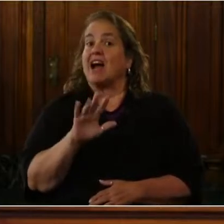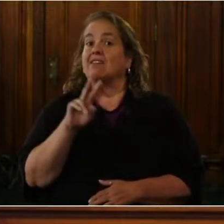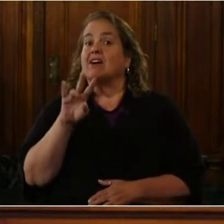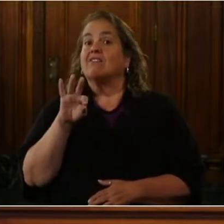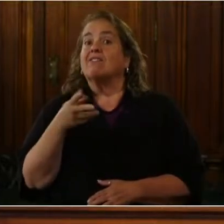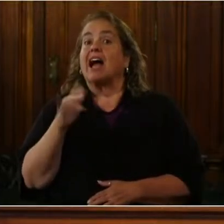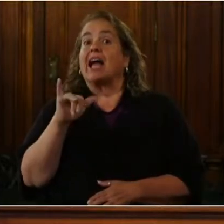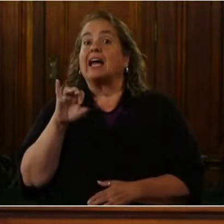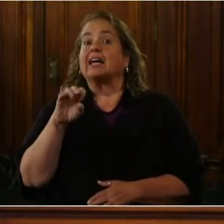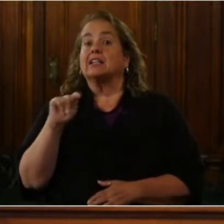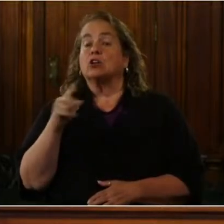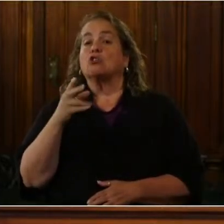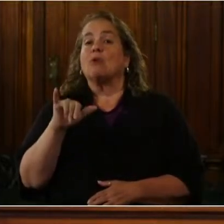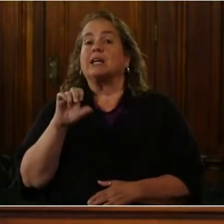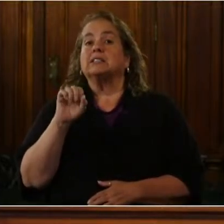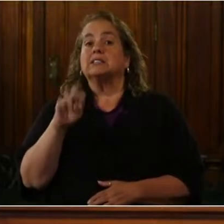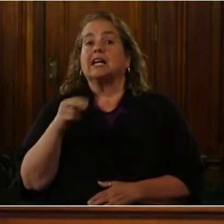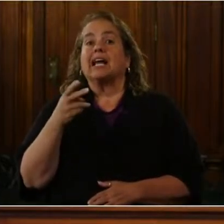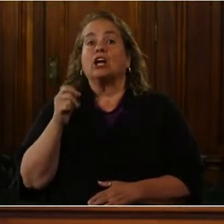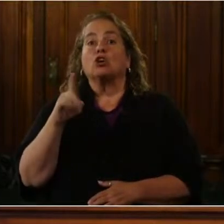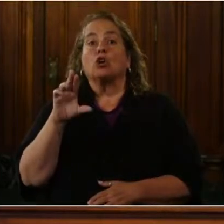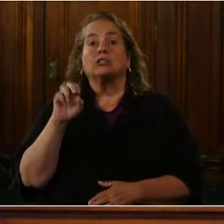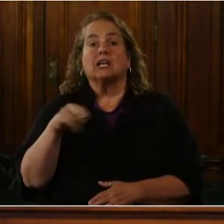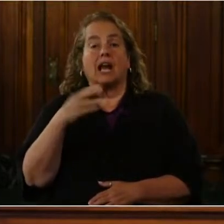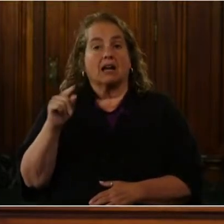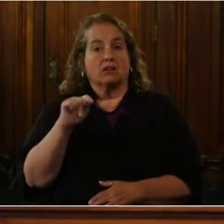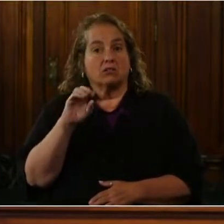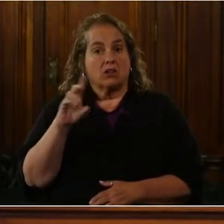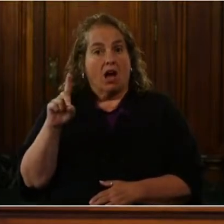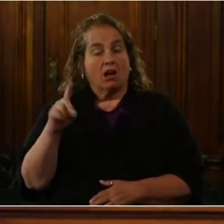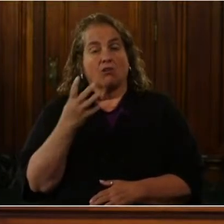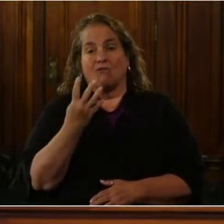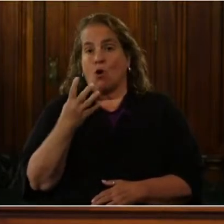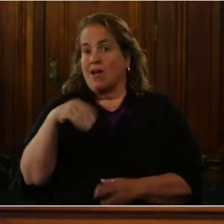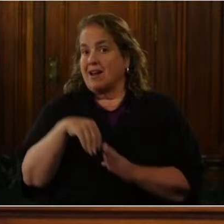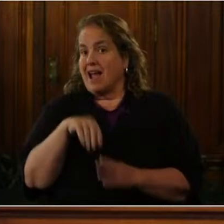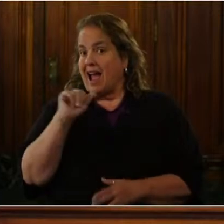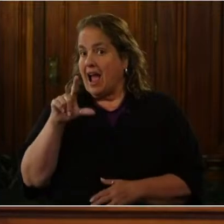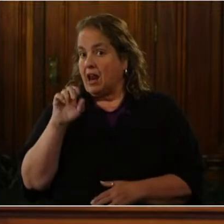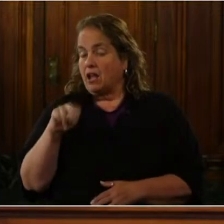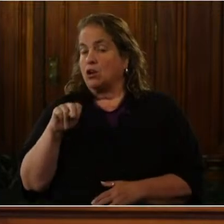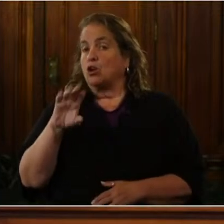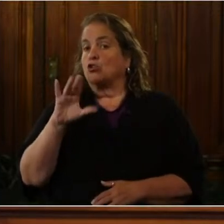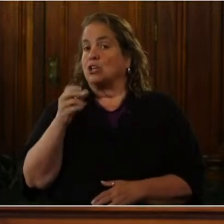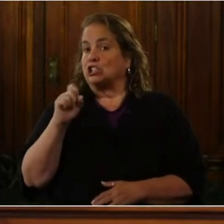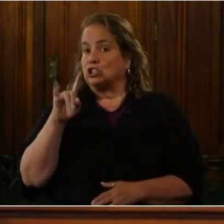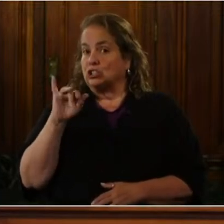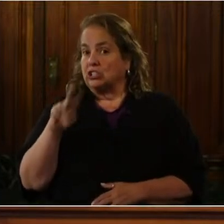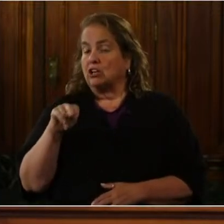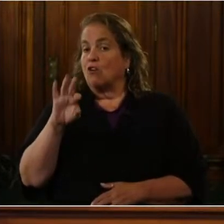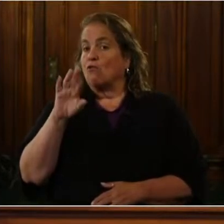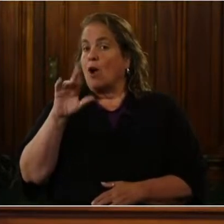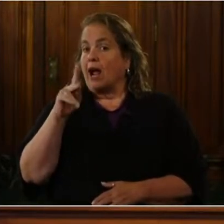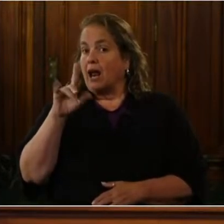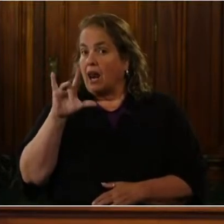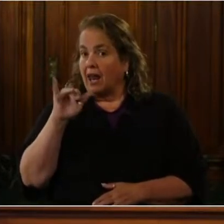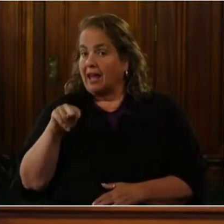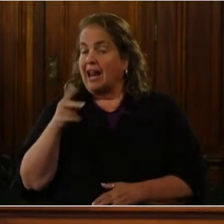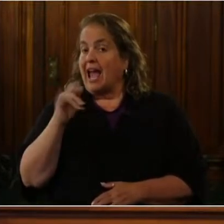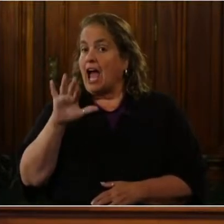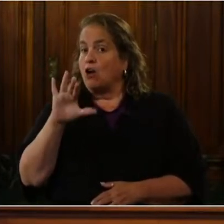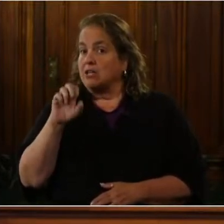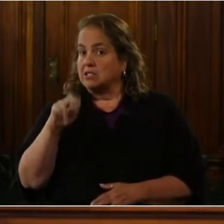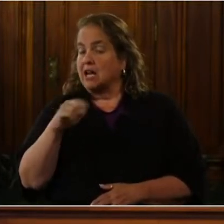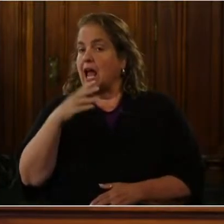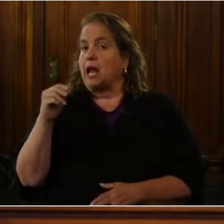Fayette, Grayson, Henderson, and Todd, 4 in Allen, Christian, Franklin, Harrison,